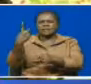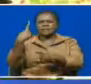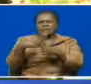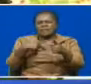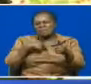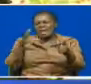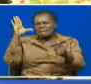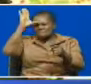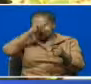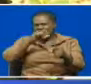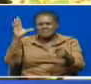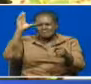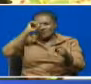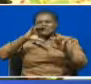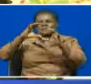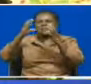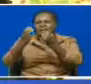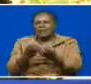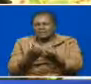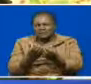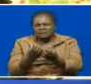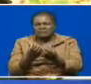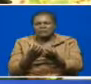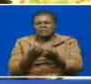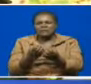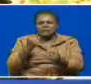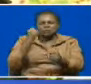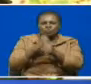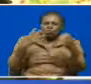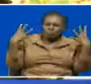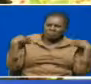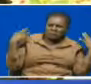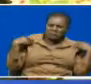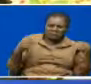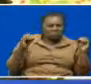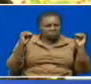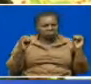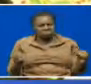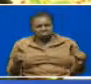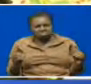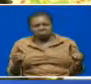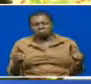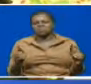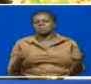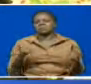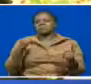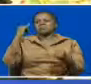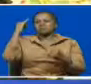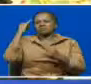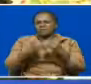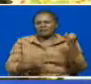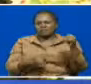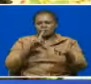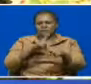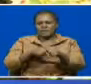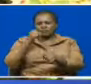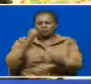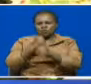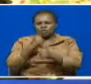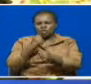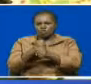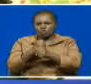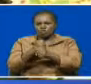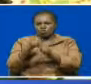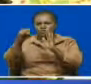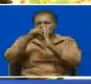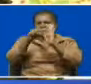attend classes, I was not able to do my practicals well, and eventually when I did the end